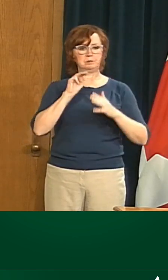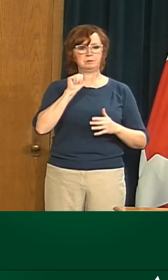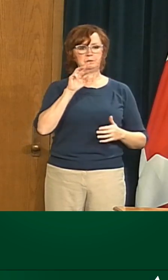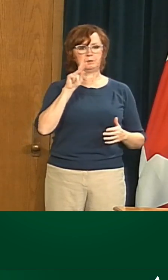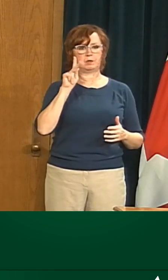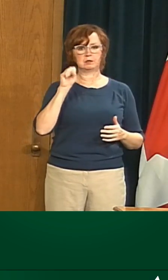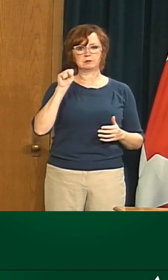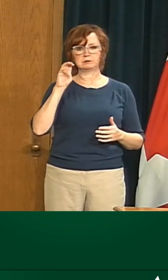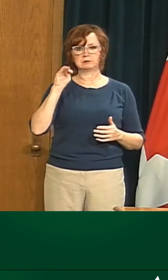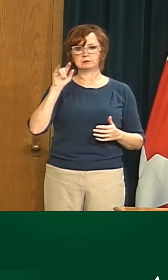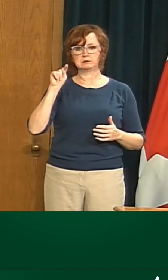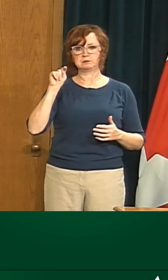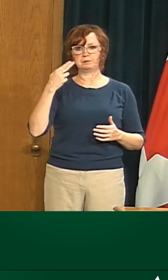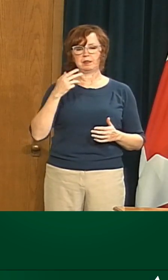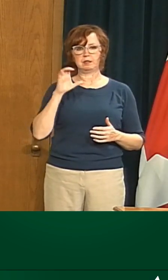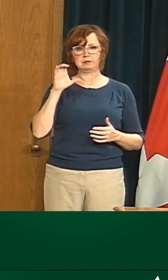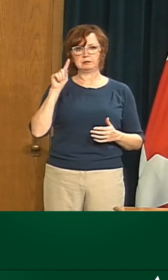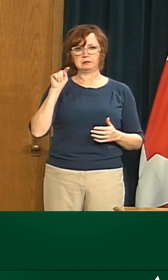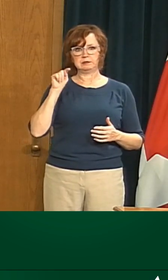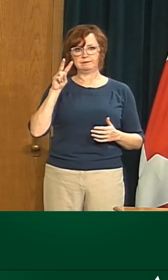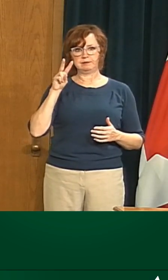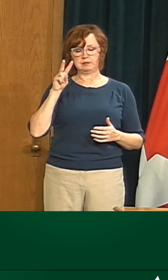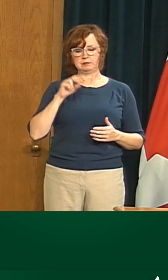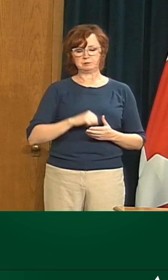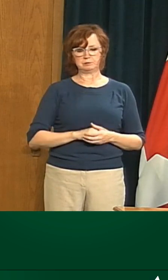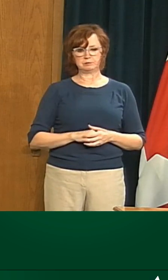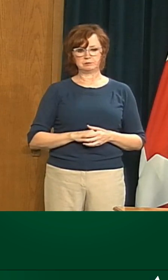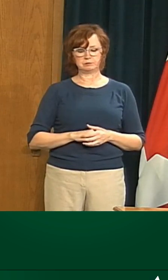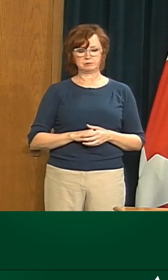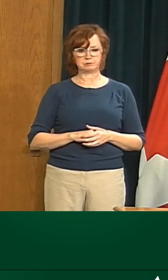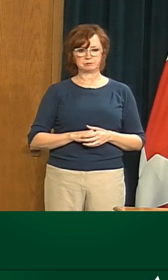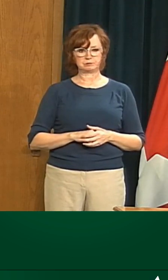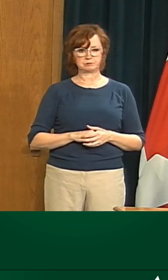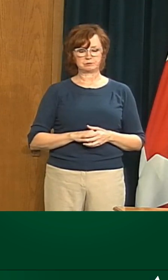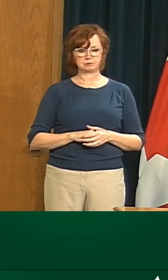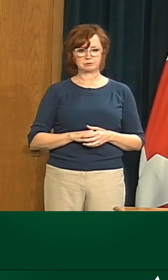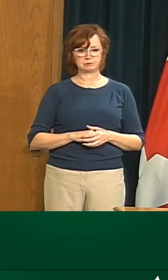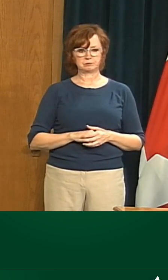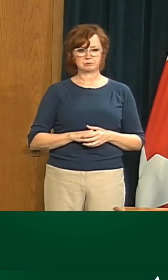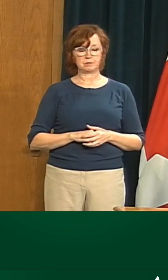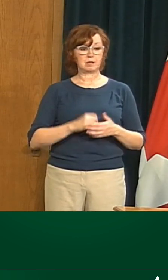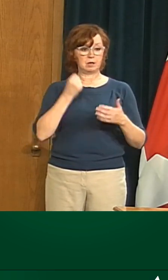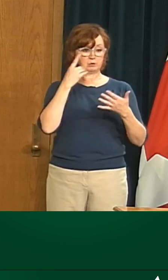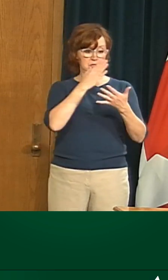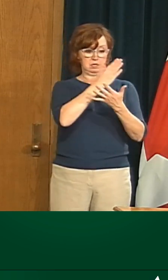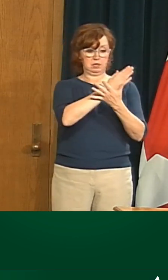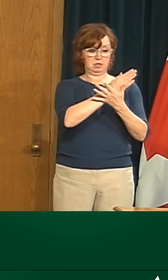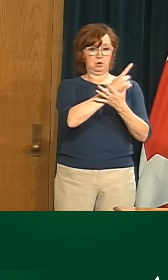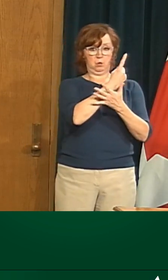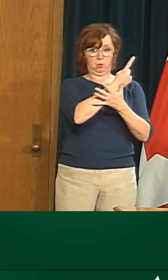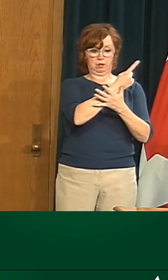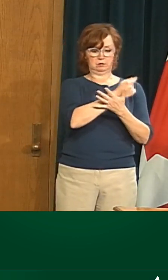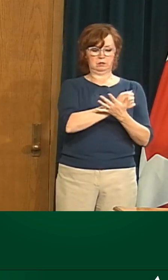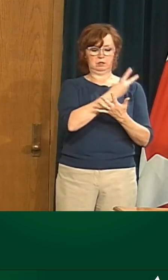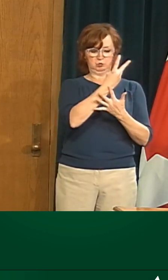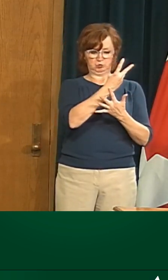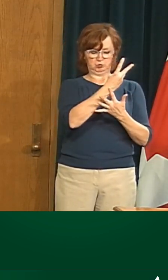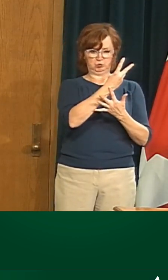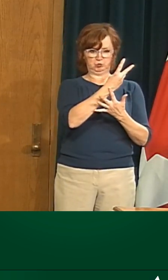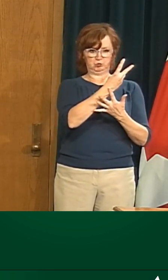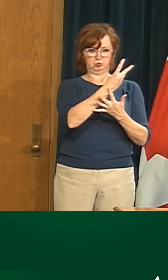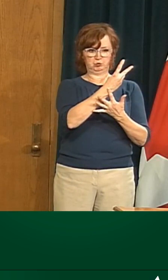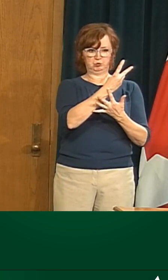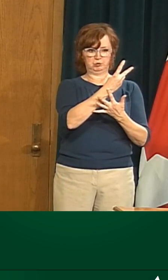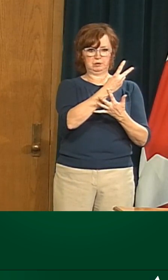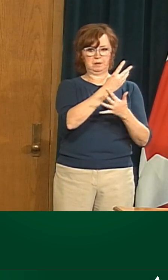Smith with CTV. In phase 1 and 2, it says the size of public and private gatherings will remain